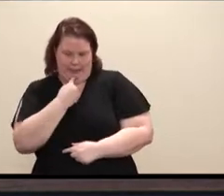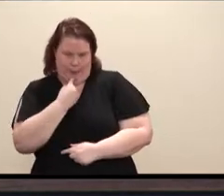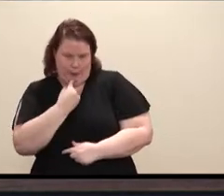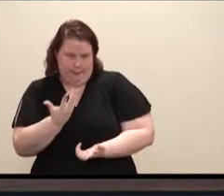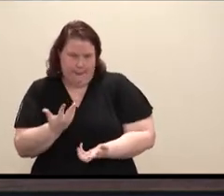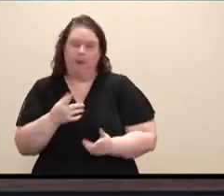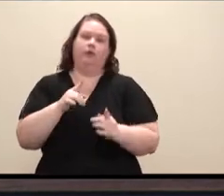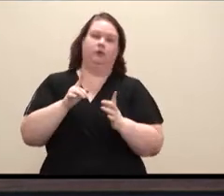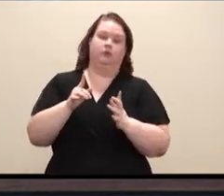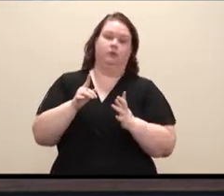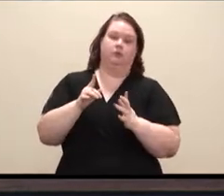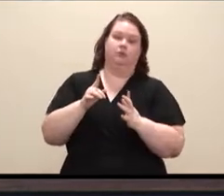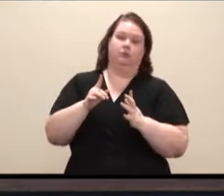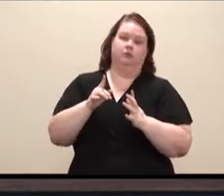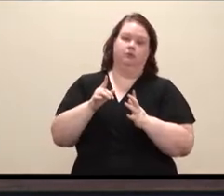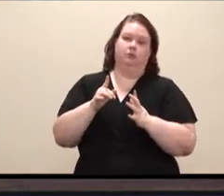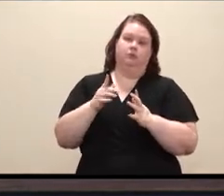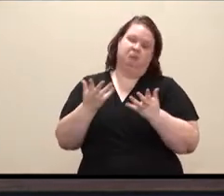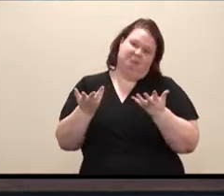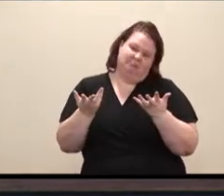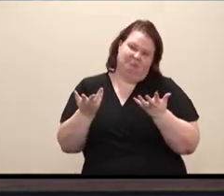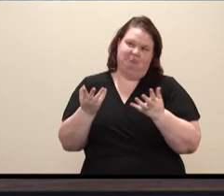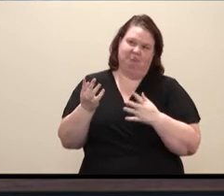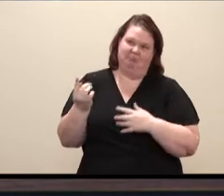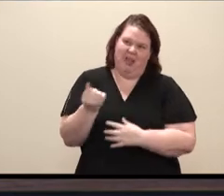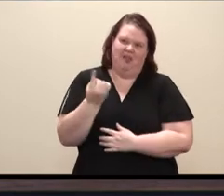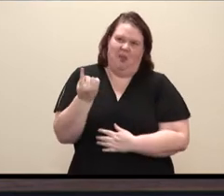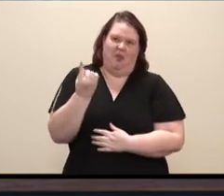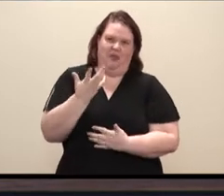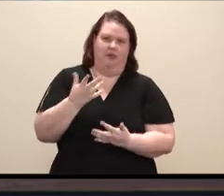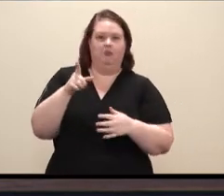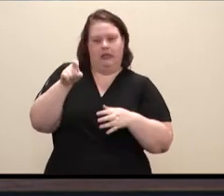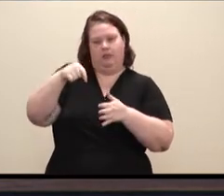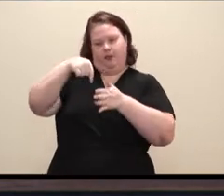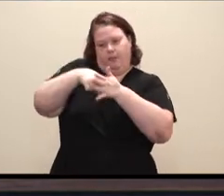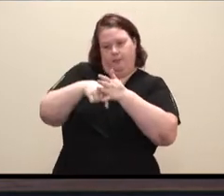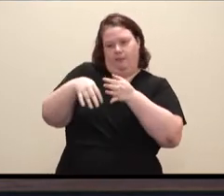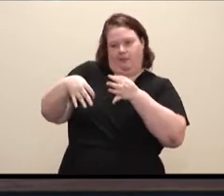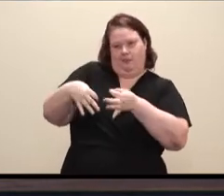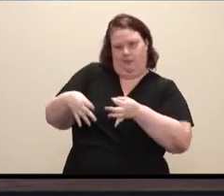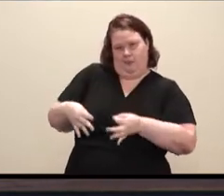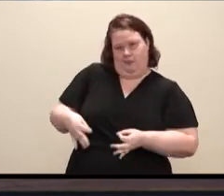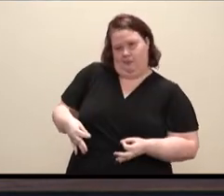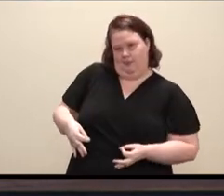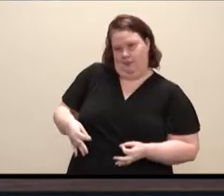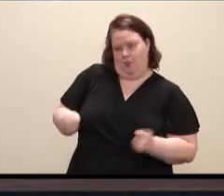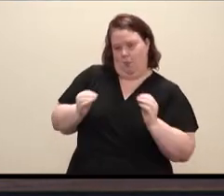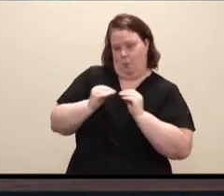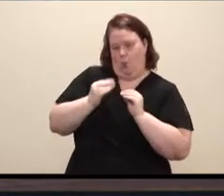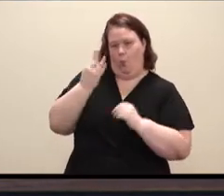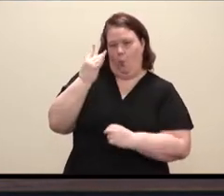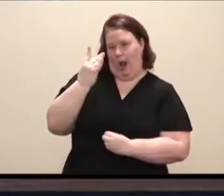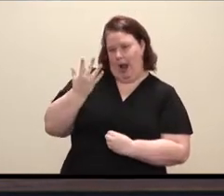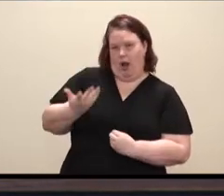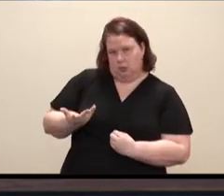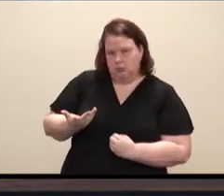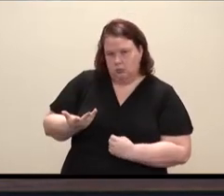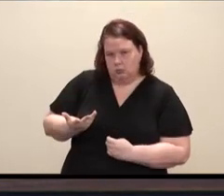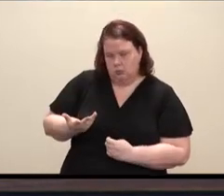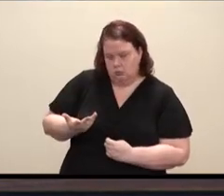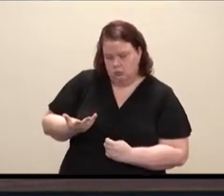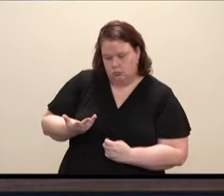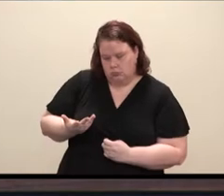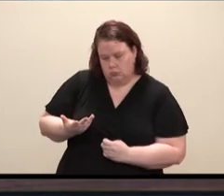was consensus that that's sort of what they wanted. And the only thing I think that needed to be explained a little bit more, and I think going forward when we're looking at this, you know, looking